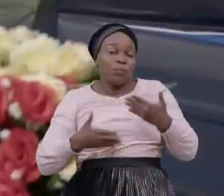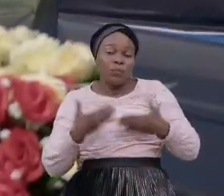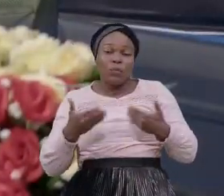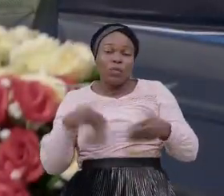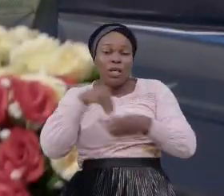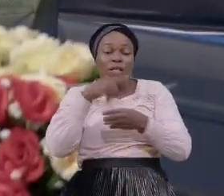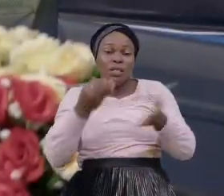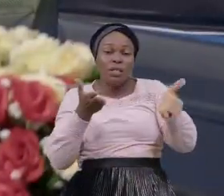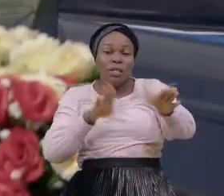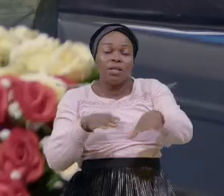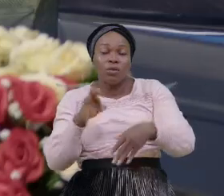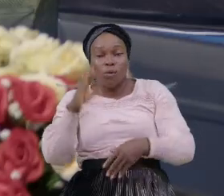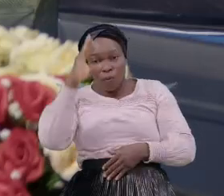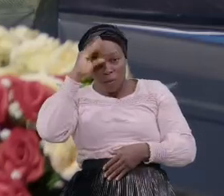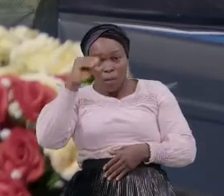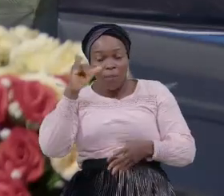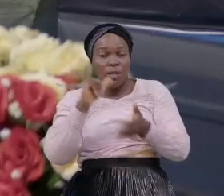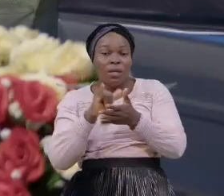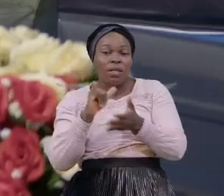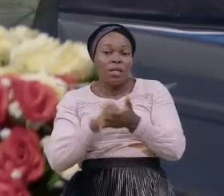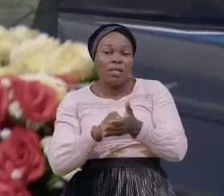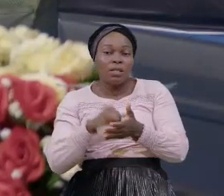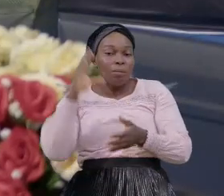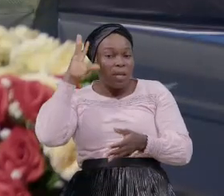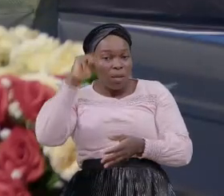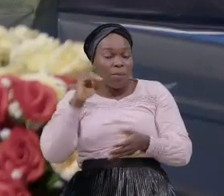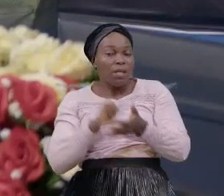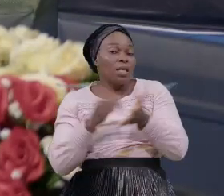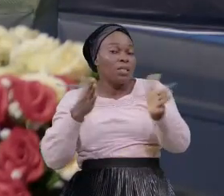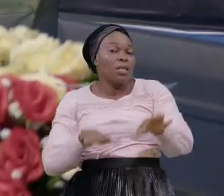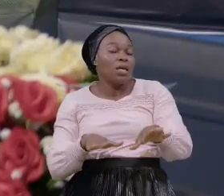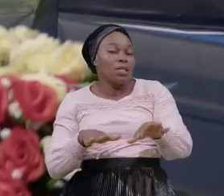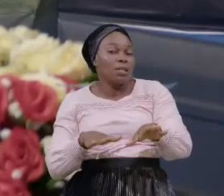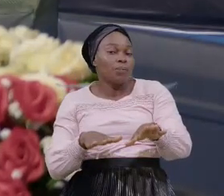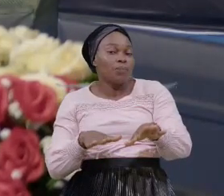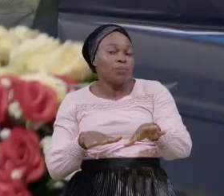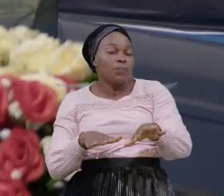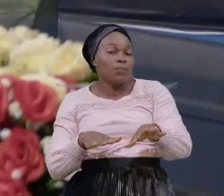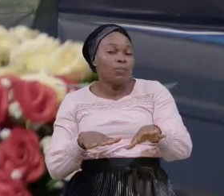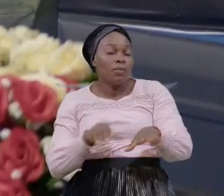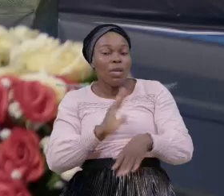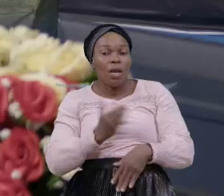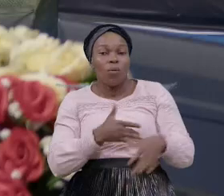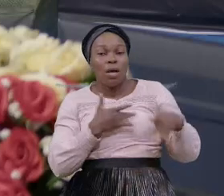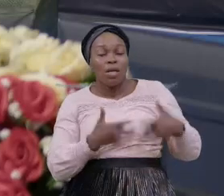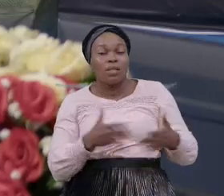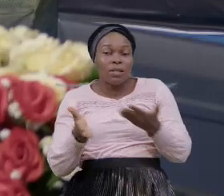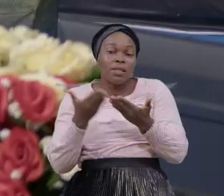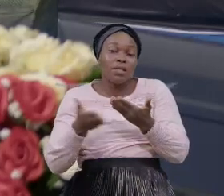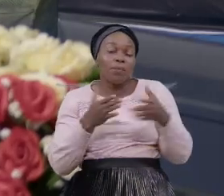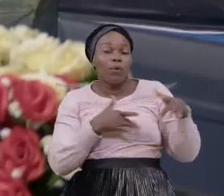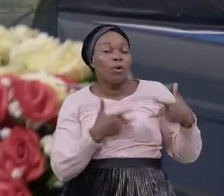that dies. Our heart, sinful heart, our heart,